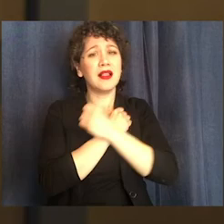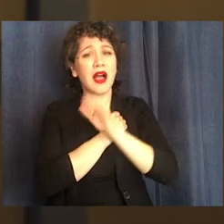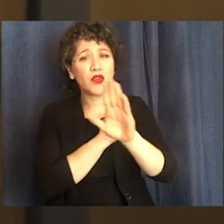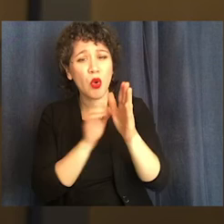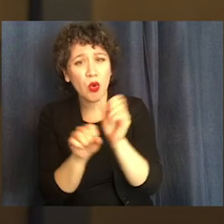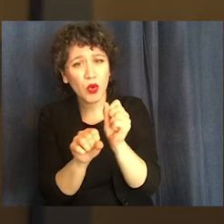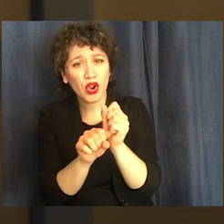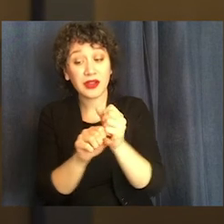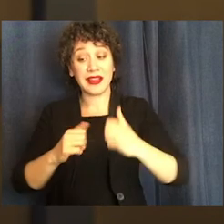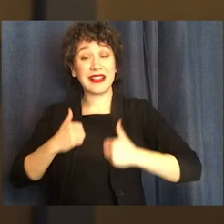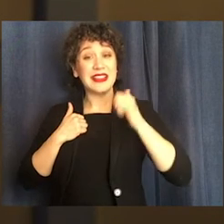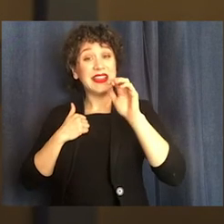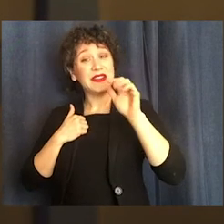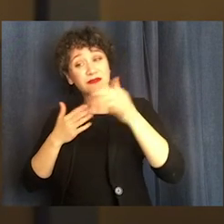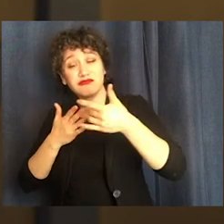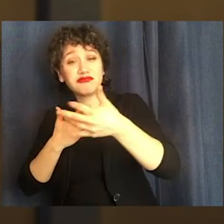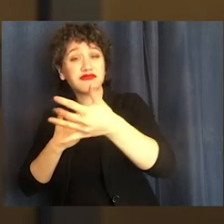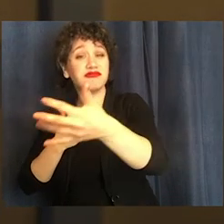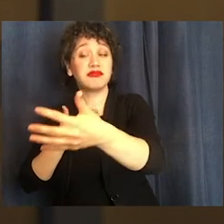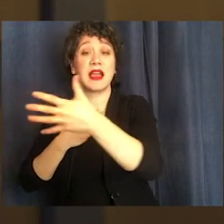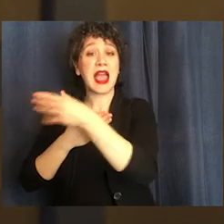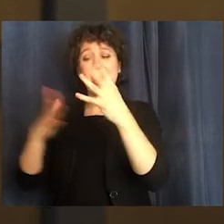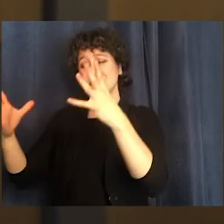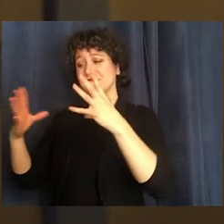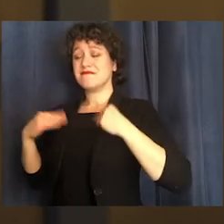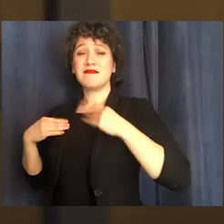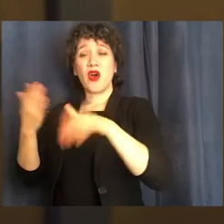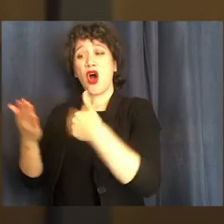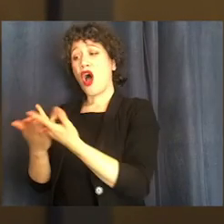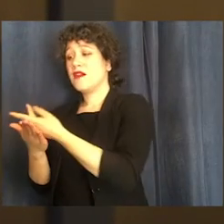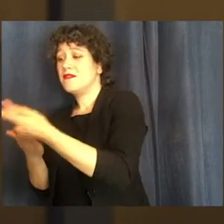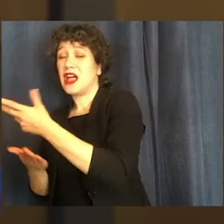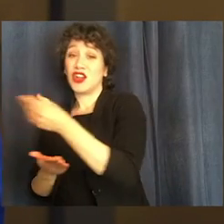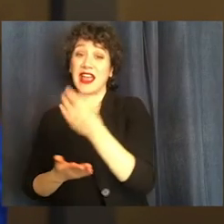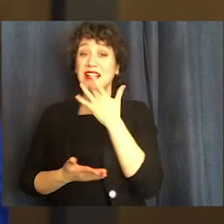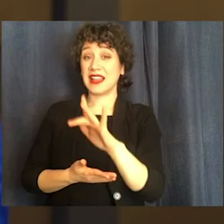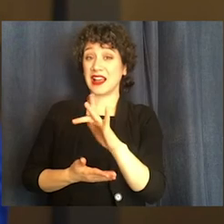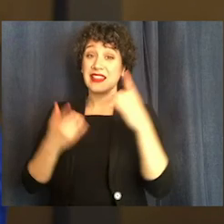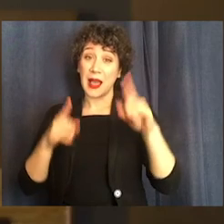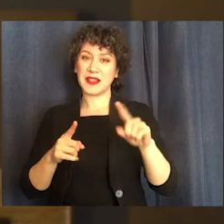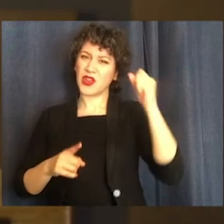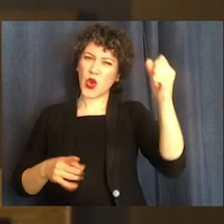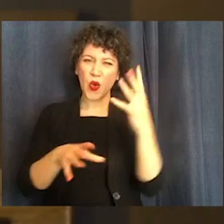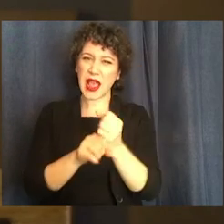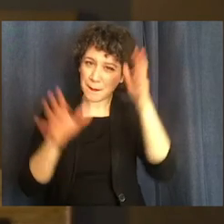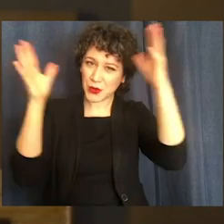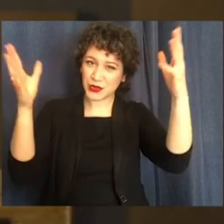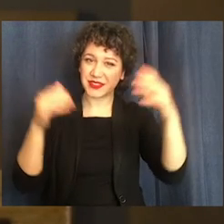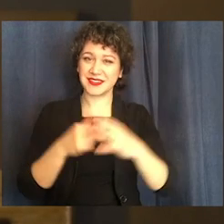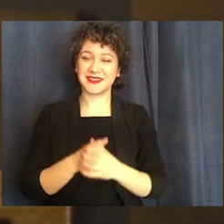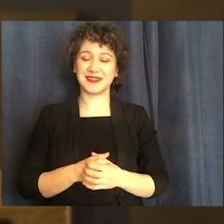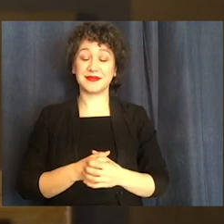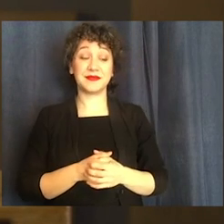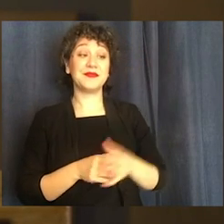Moose. And lastly, Madeline Park and Allison Werner have prepared for us a slideshow. I thank you,